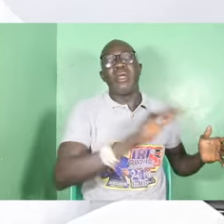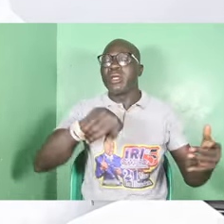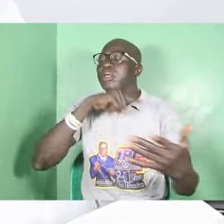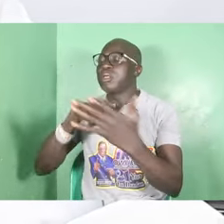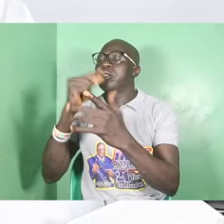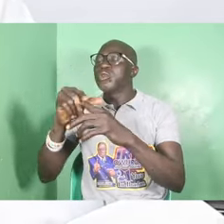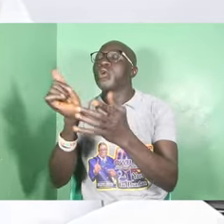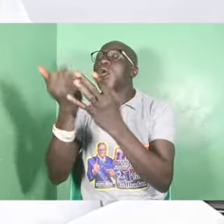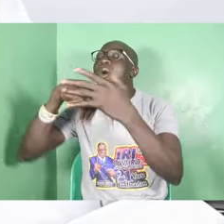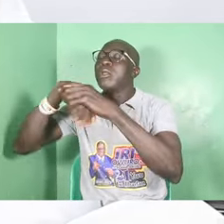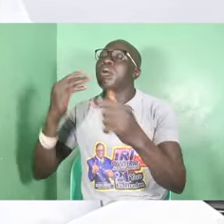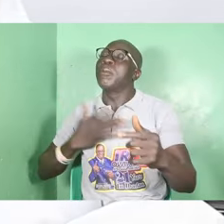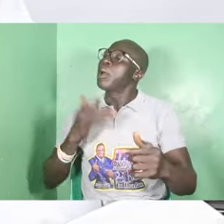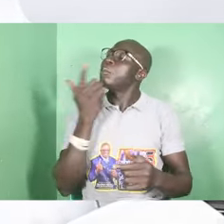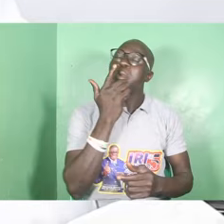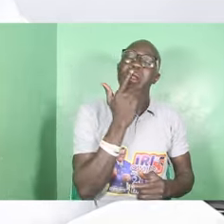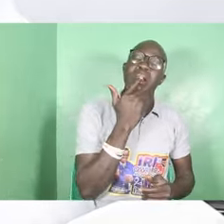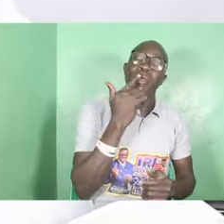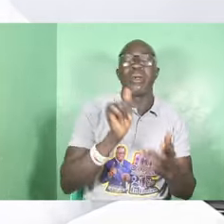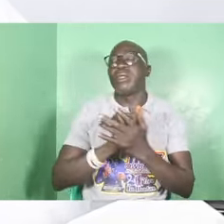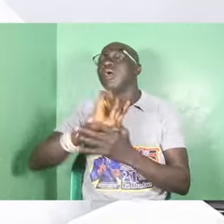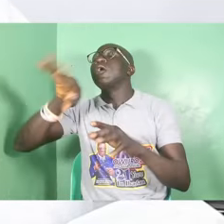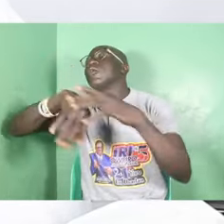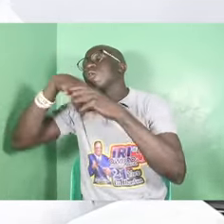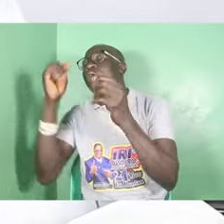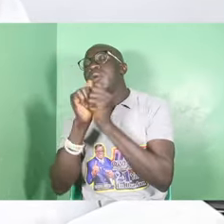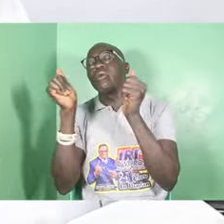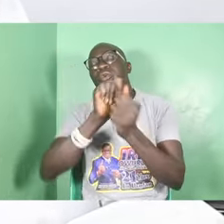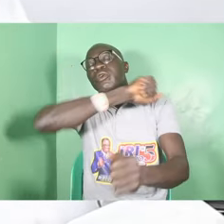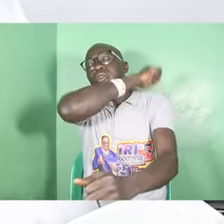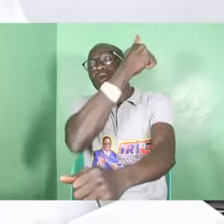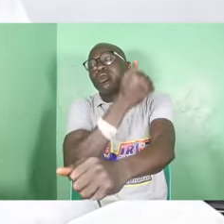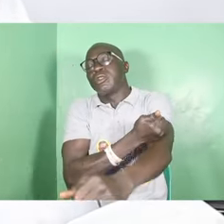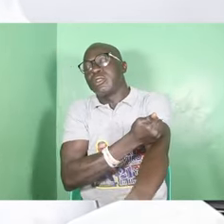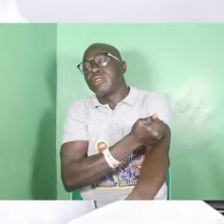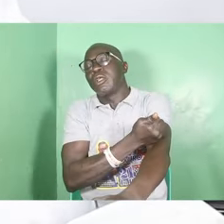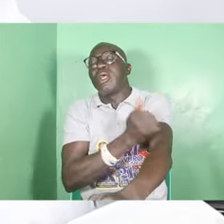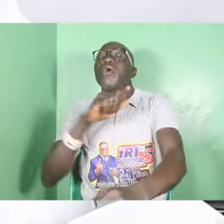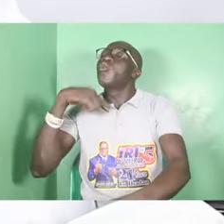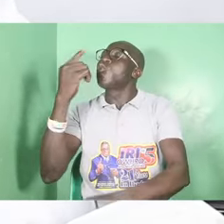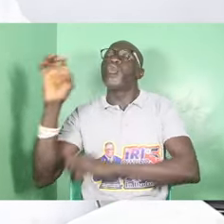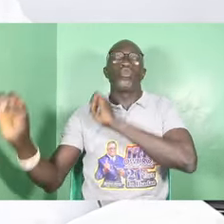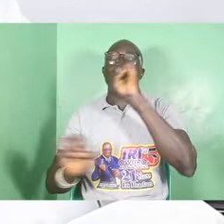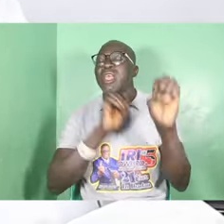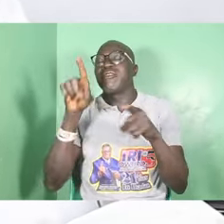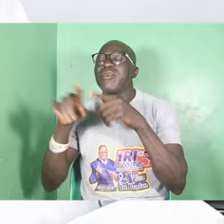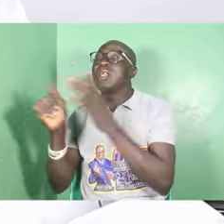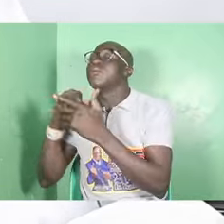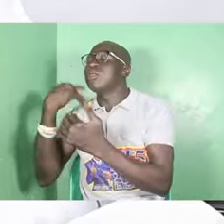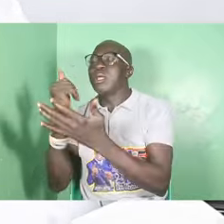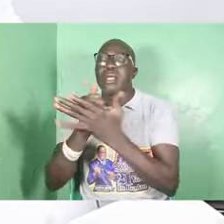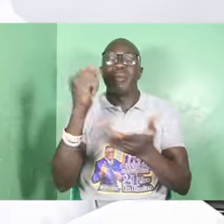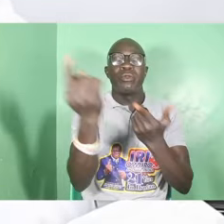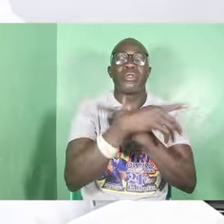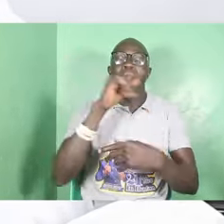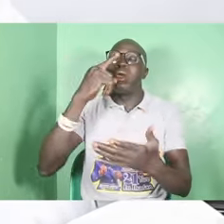me this one considered out of my mouth o wa jade pelu ase and it comes out with authority gbogbo bari ami ese o so wa da ka say me to